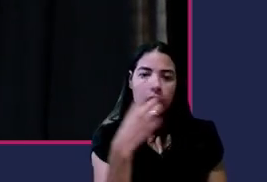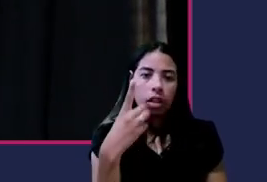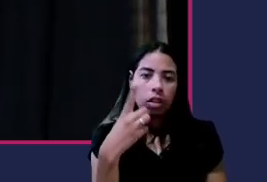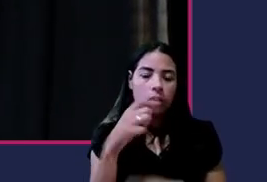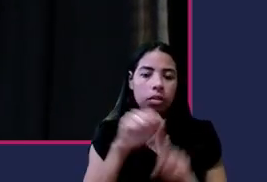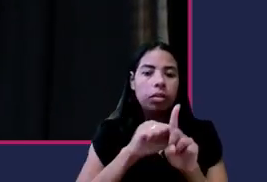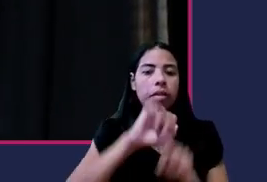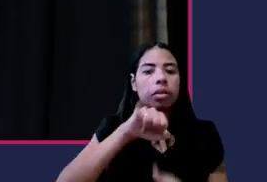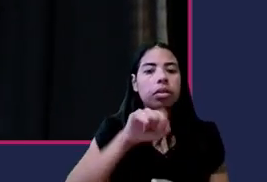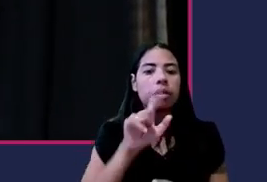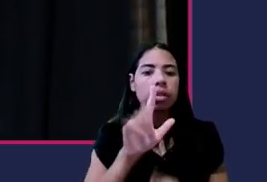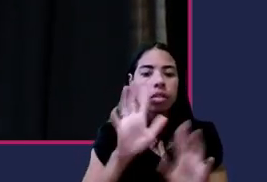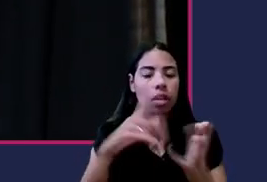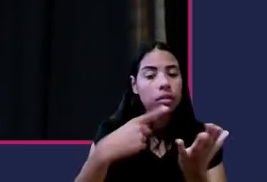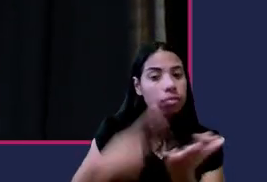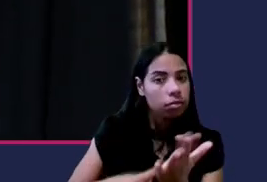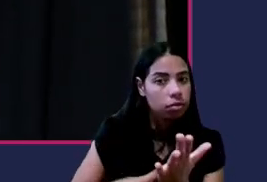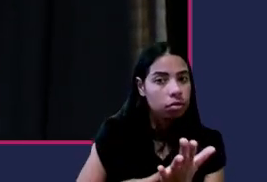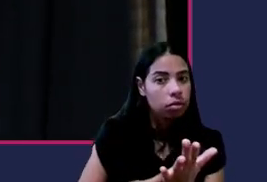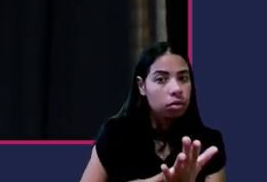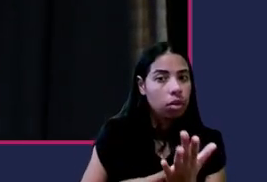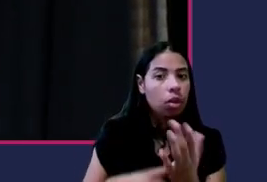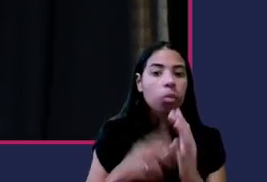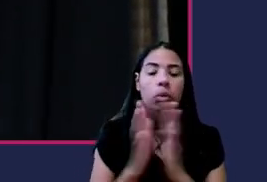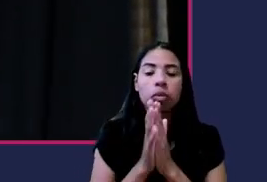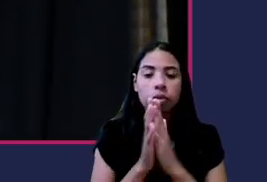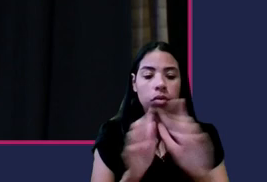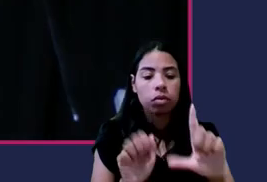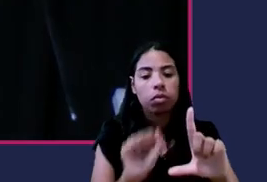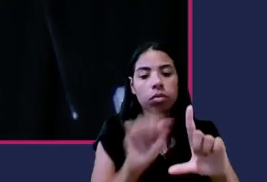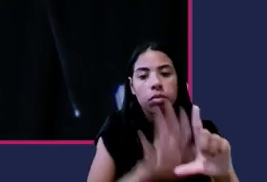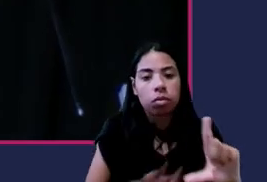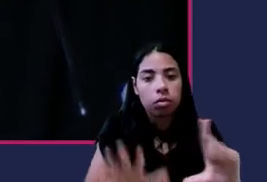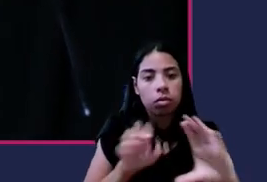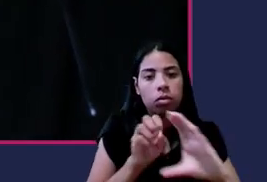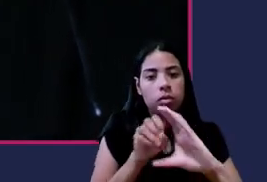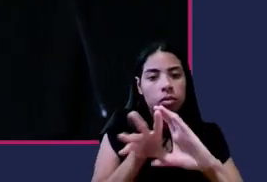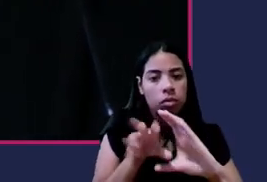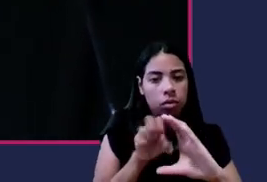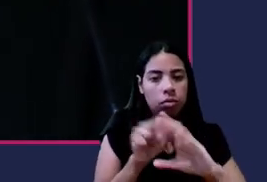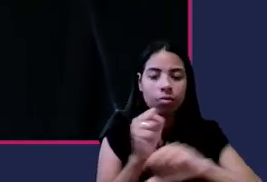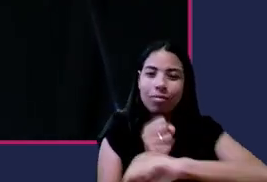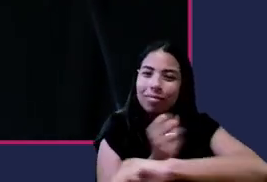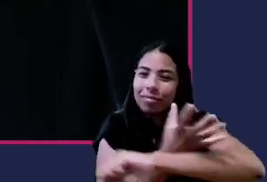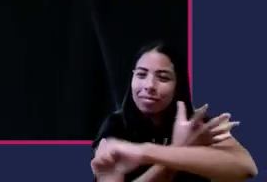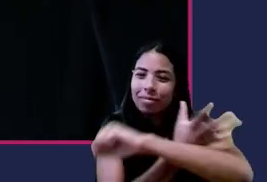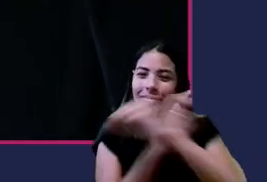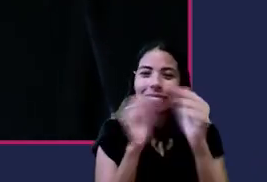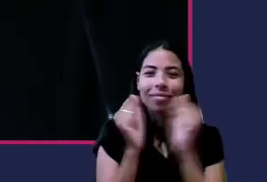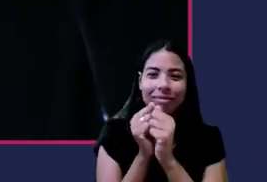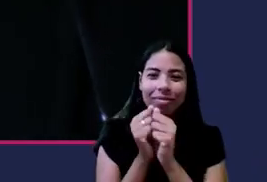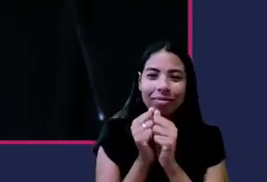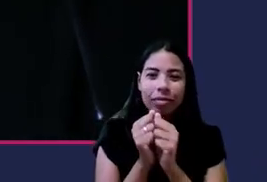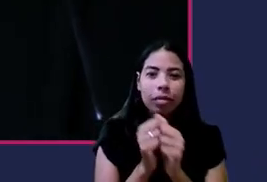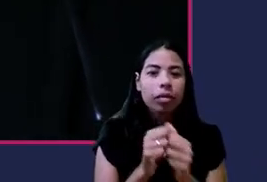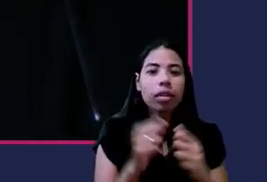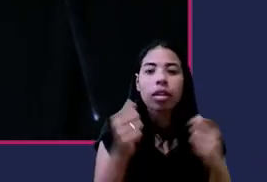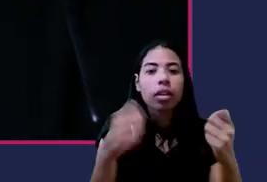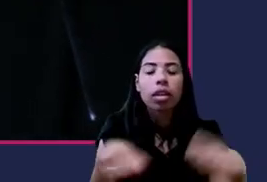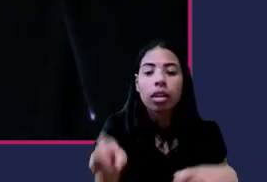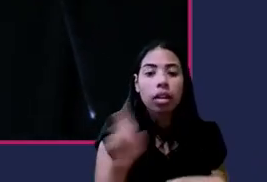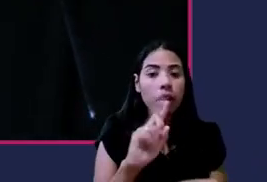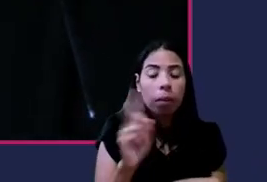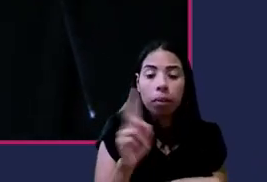So don't forget, on the 31st of July, we have a